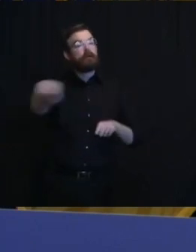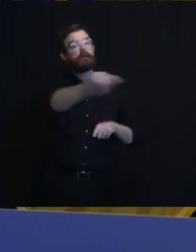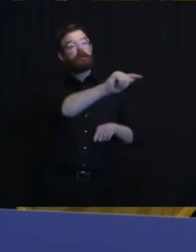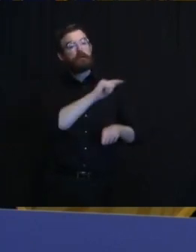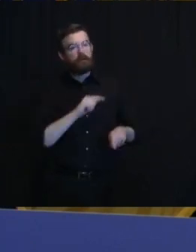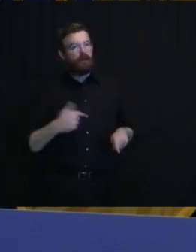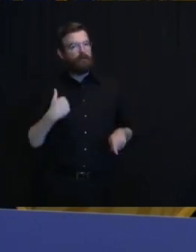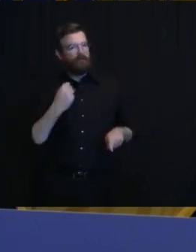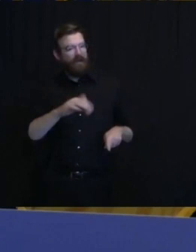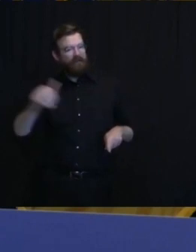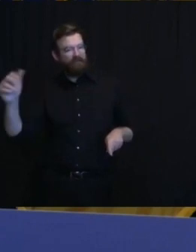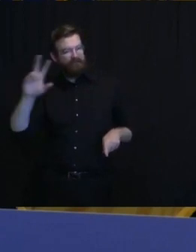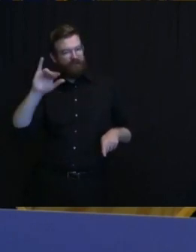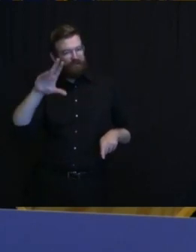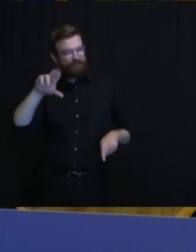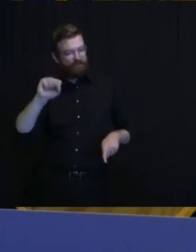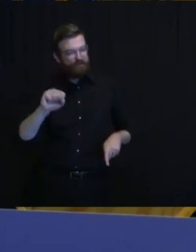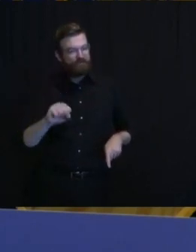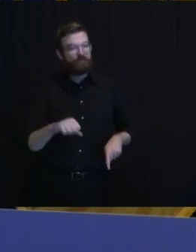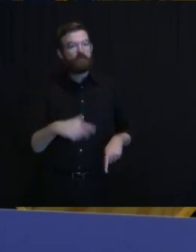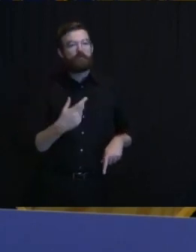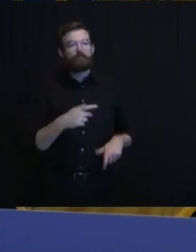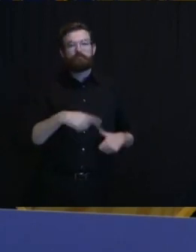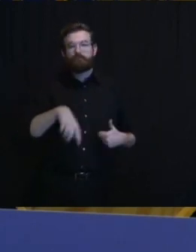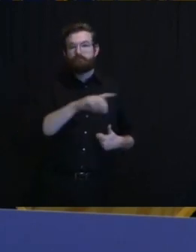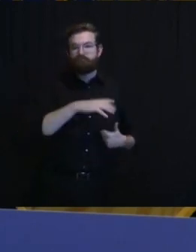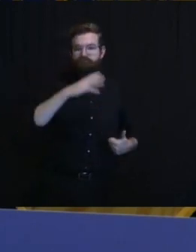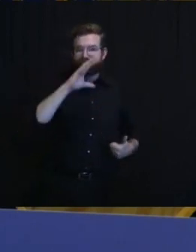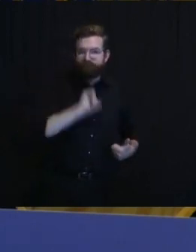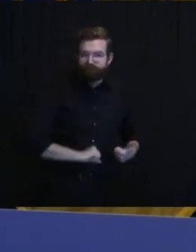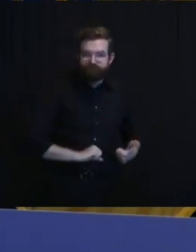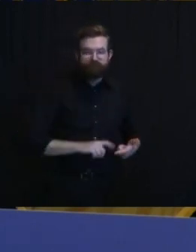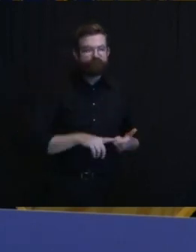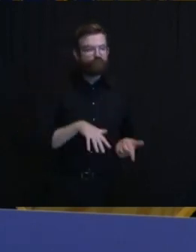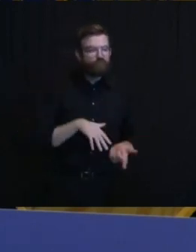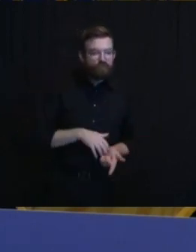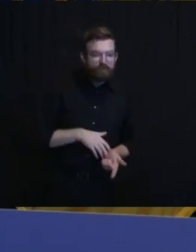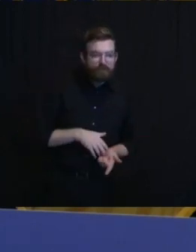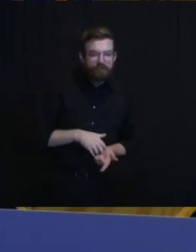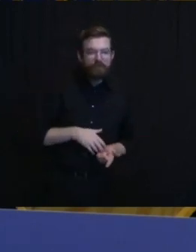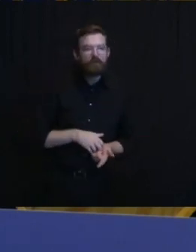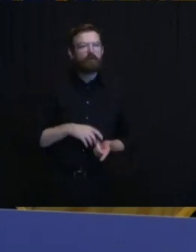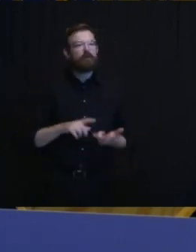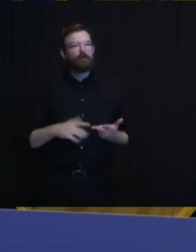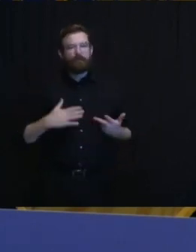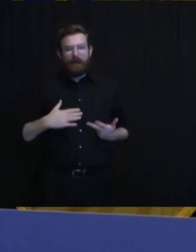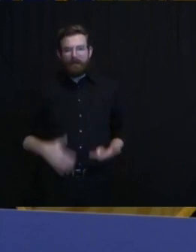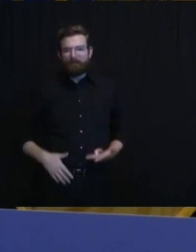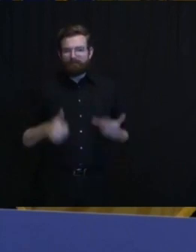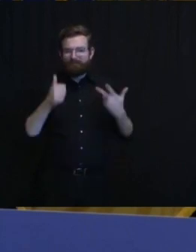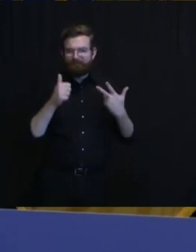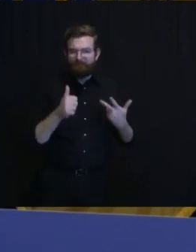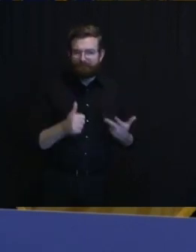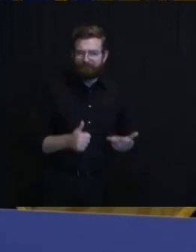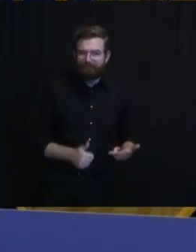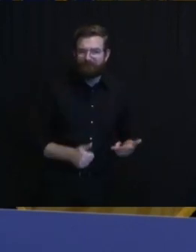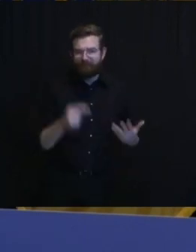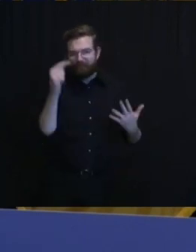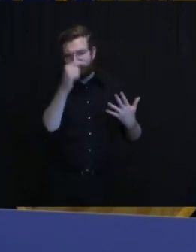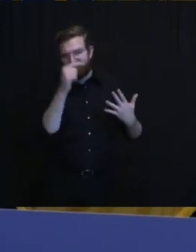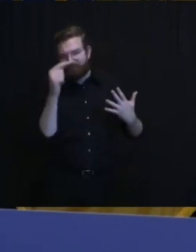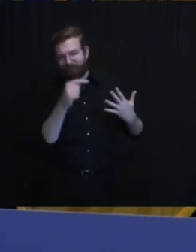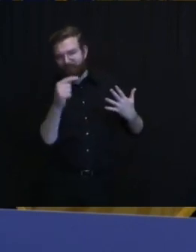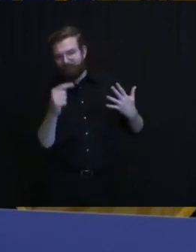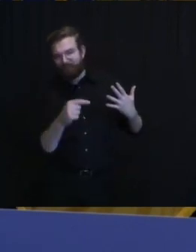immunity over time as well. We don't know even if there is a little bit of short-term immunity from an infection, we don't